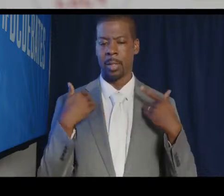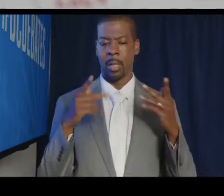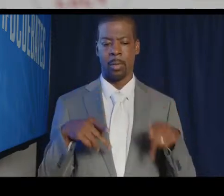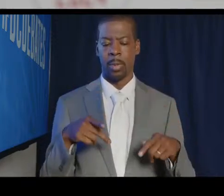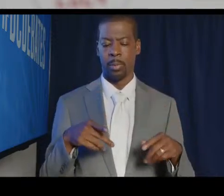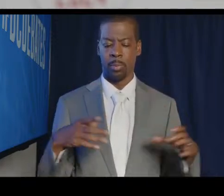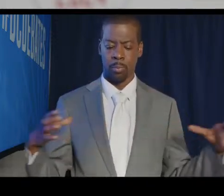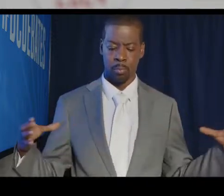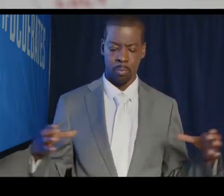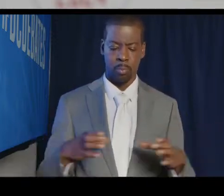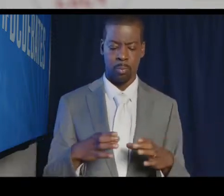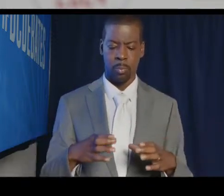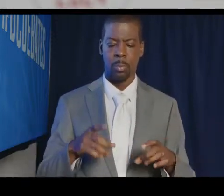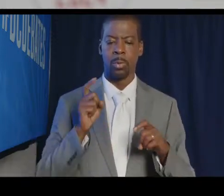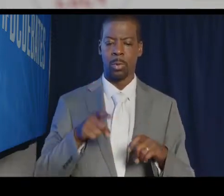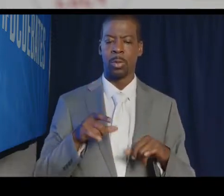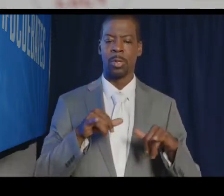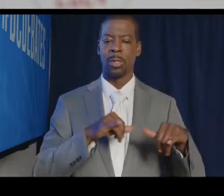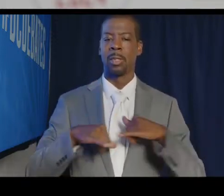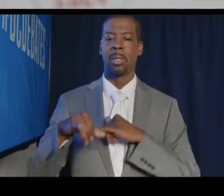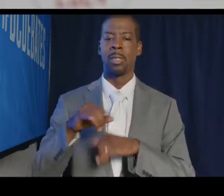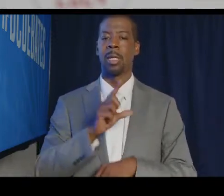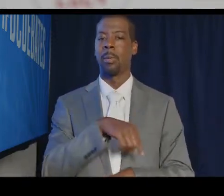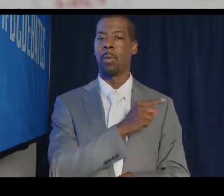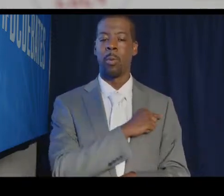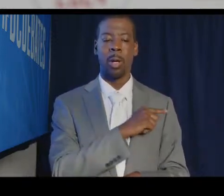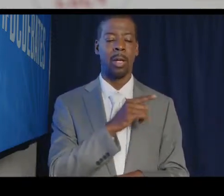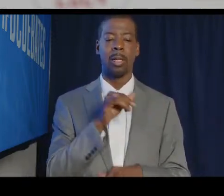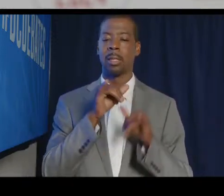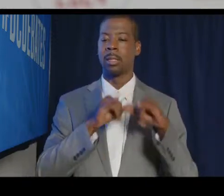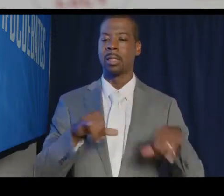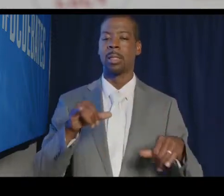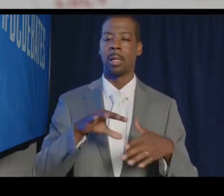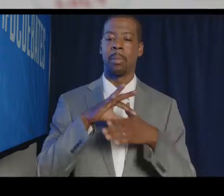you go, you should be getting the same quality, the same content, the same